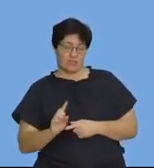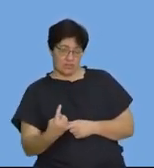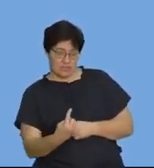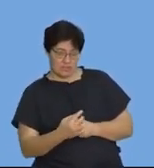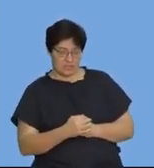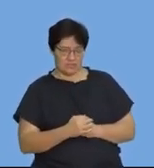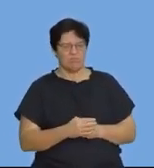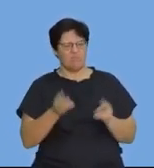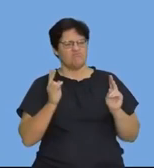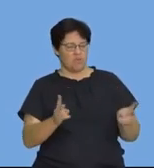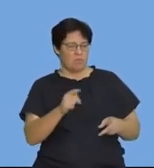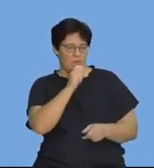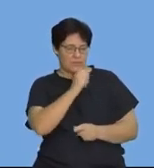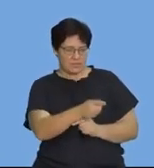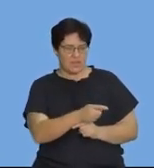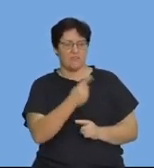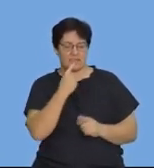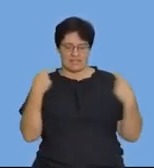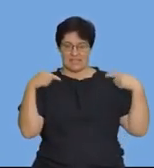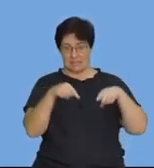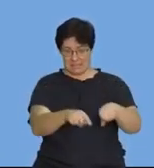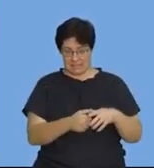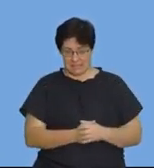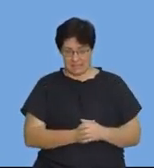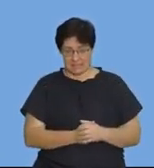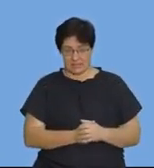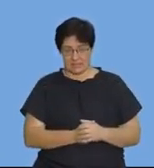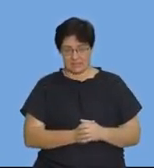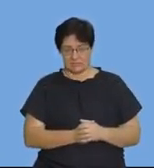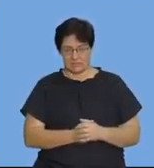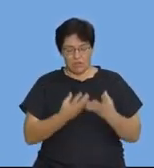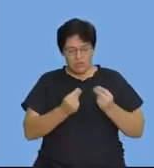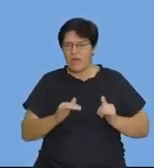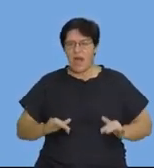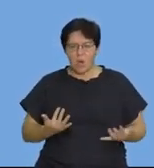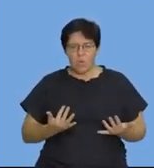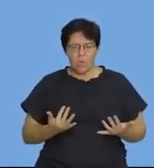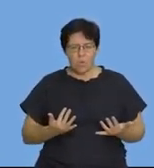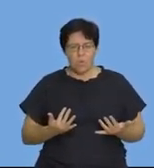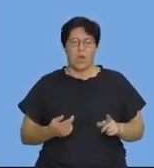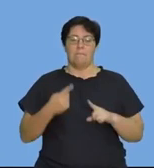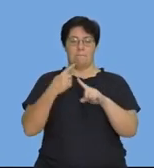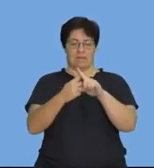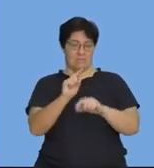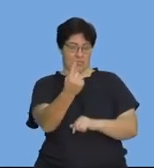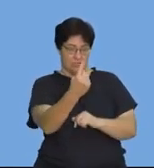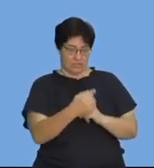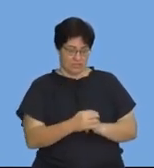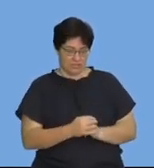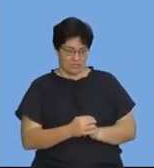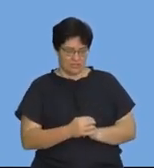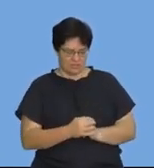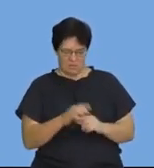normally use when we're talking about simultaneous, we can then solve these by first multiplying, right? What